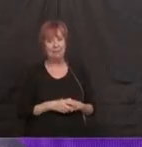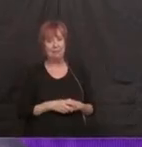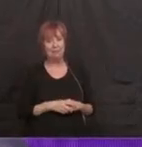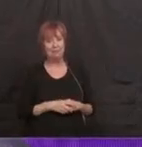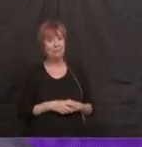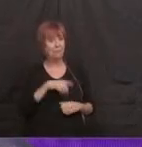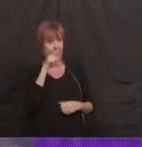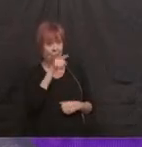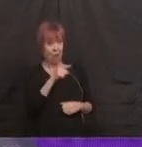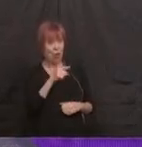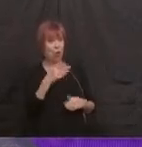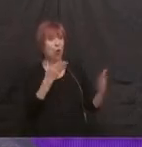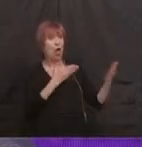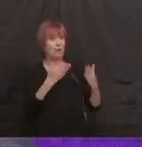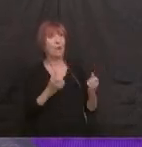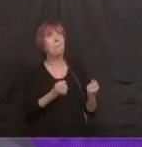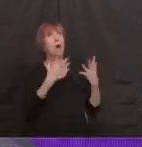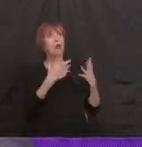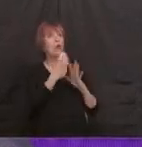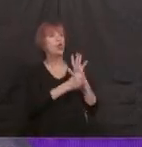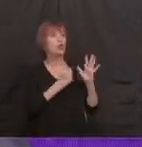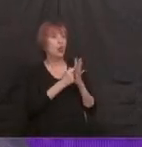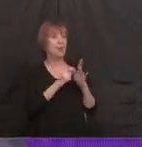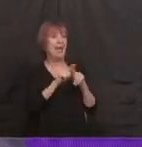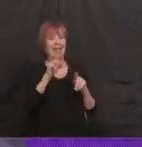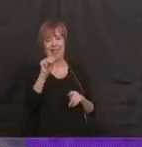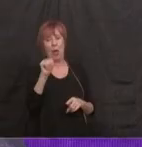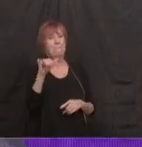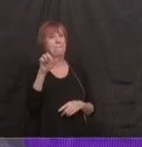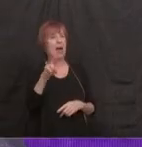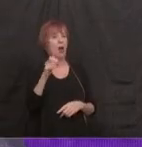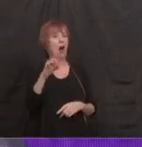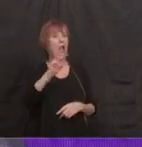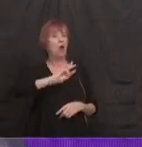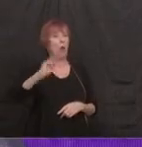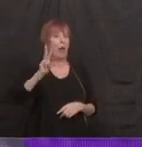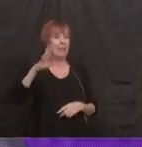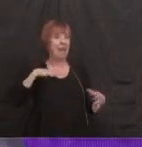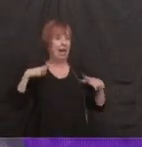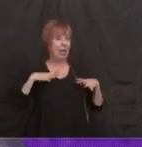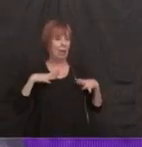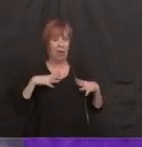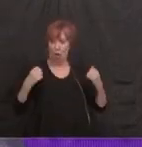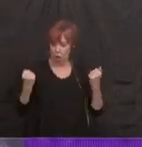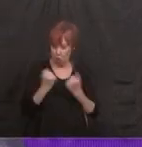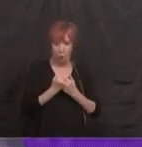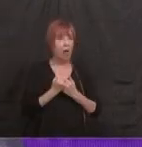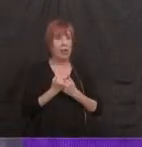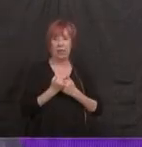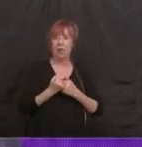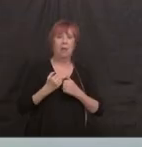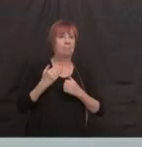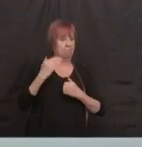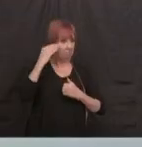So you have served multiple terms as mayor of West Hollywood, advancing progressive public policies, and